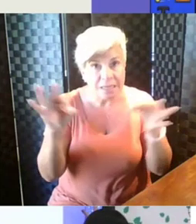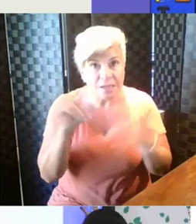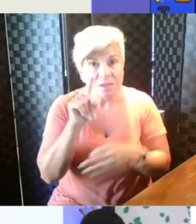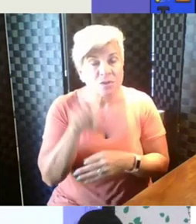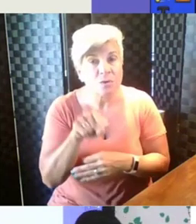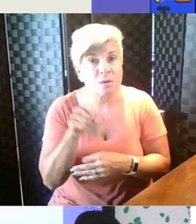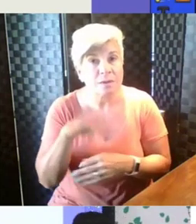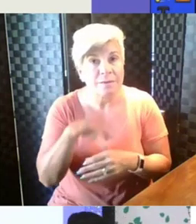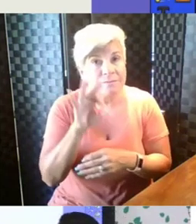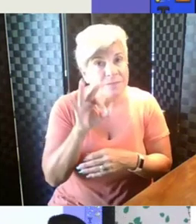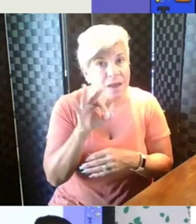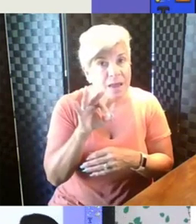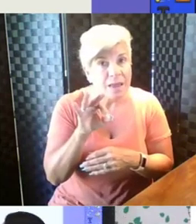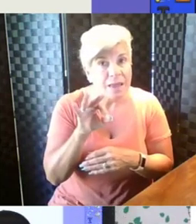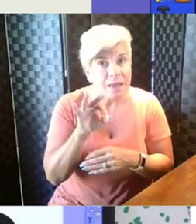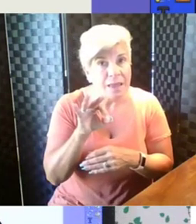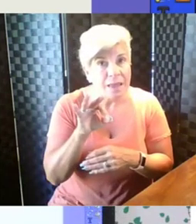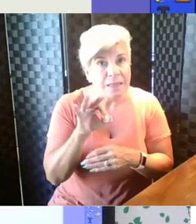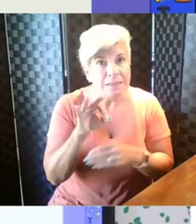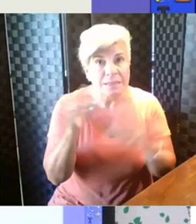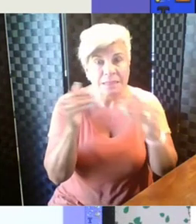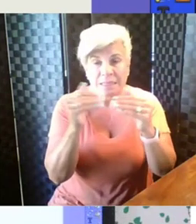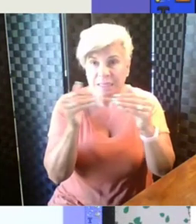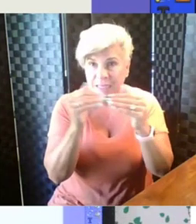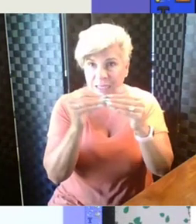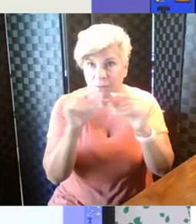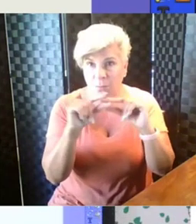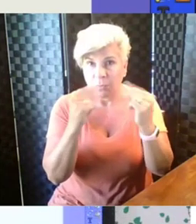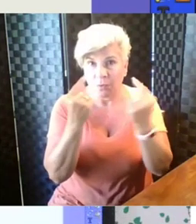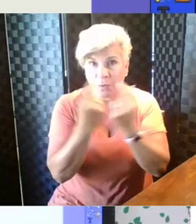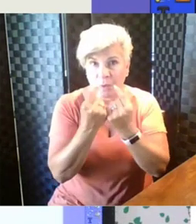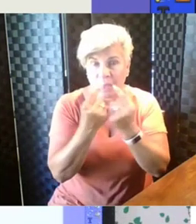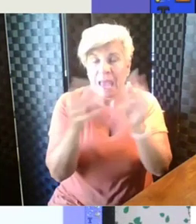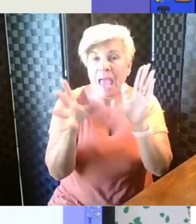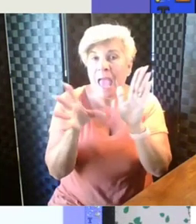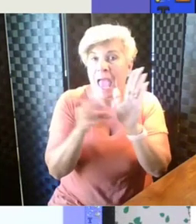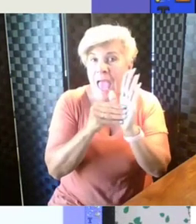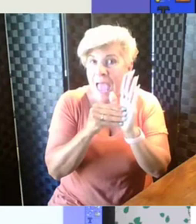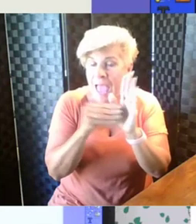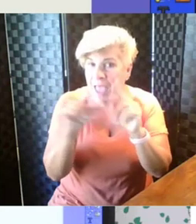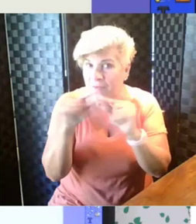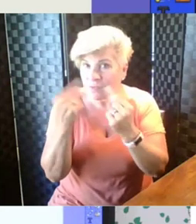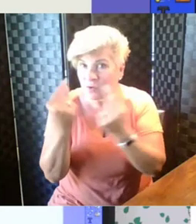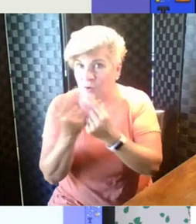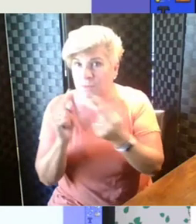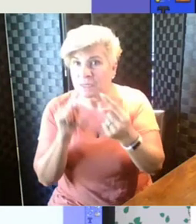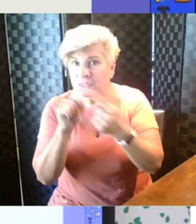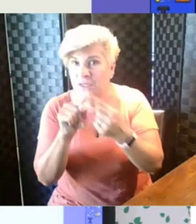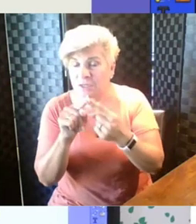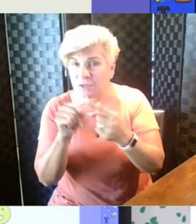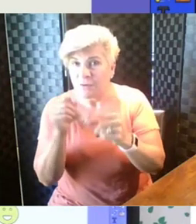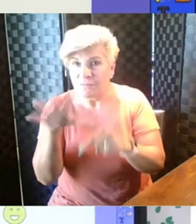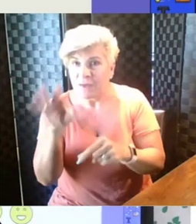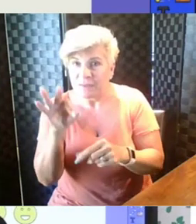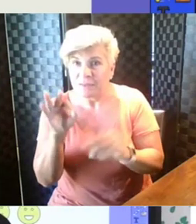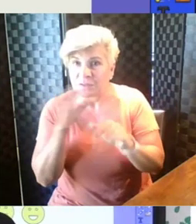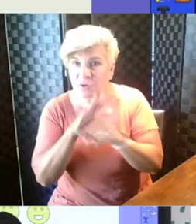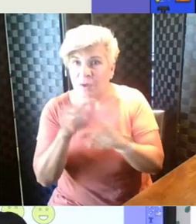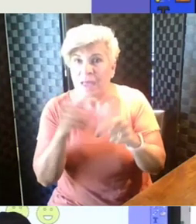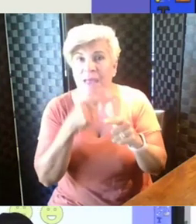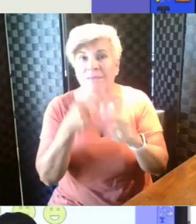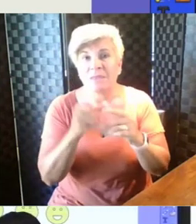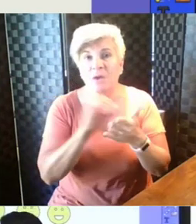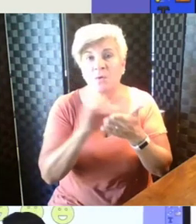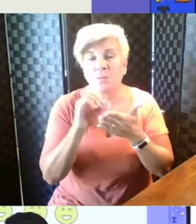to find the equal groups. You're going to add each equal group until you get the total. And then you're going to